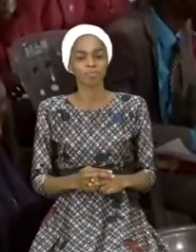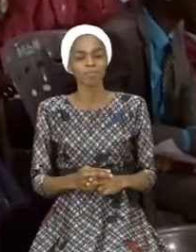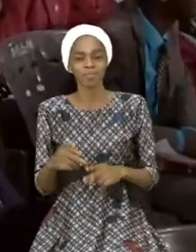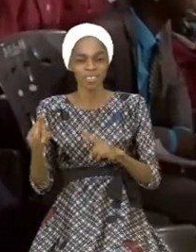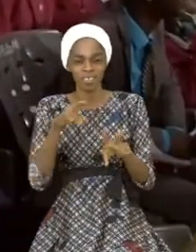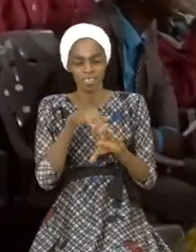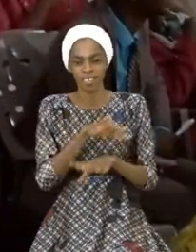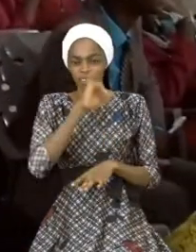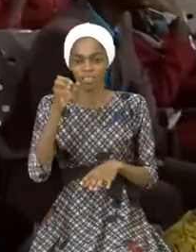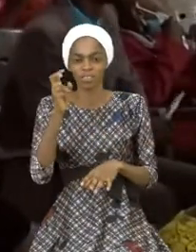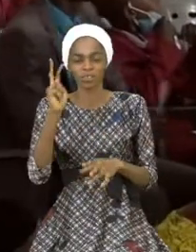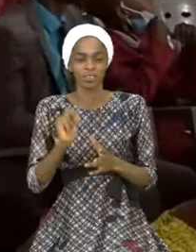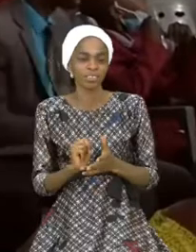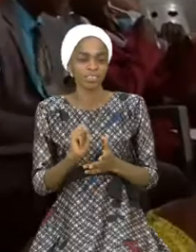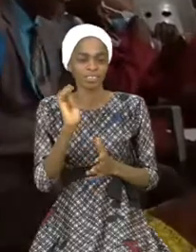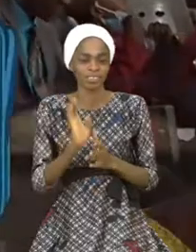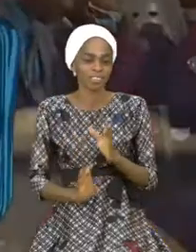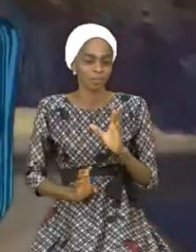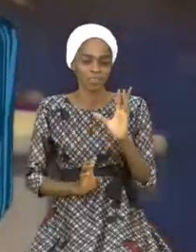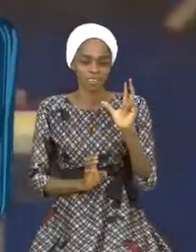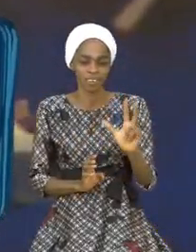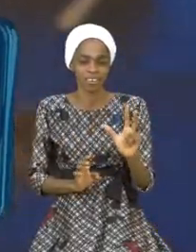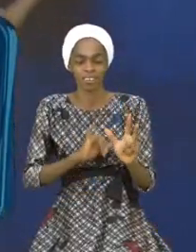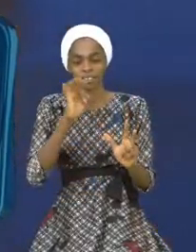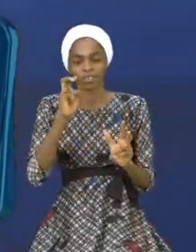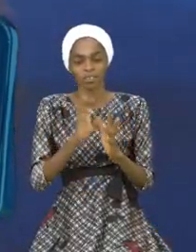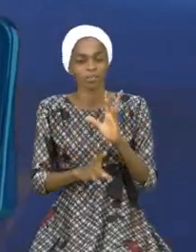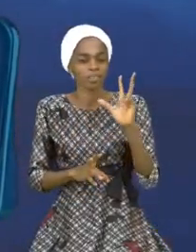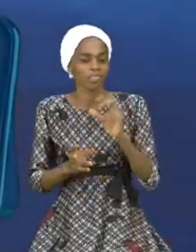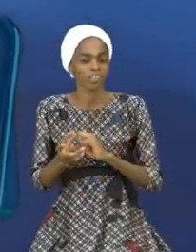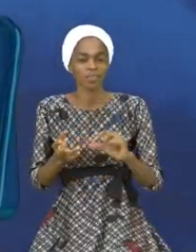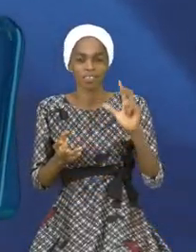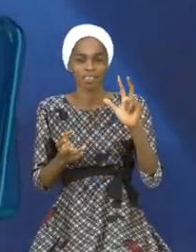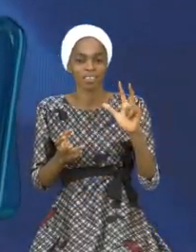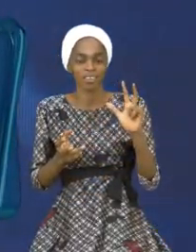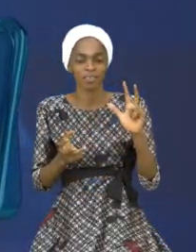at John chapter 3, verse 3.